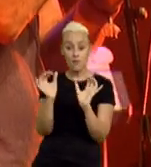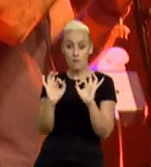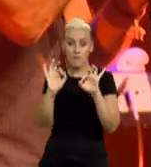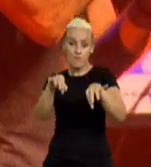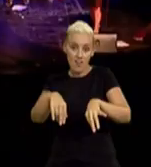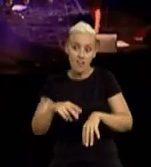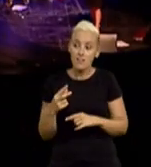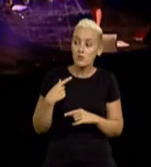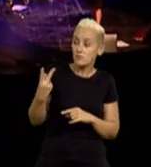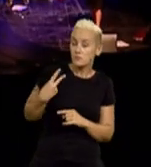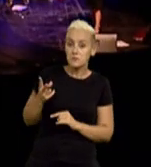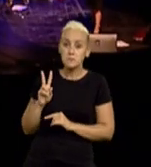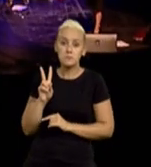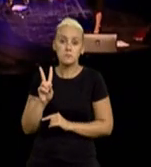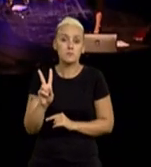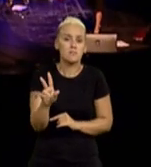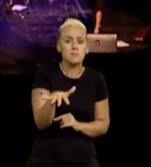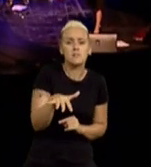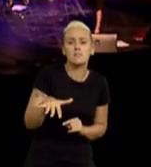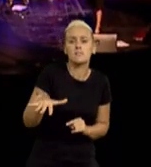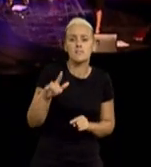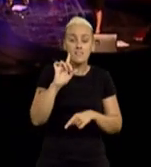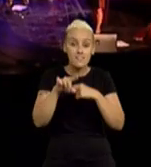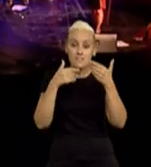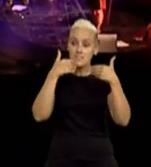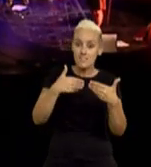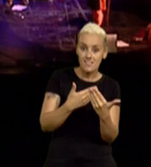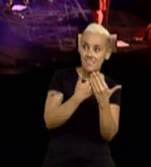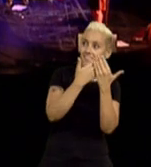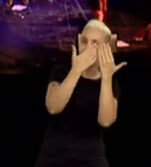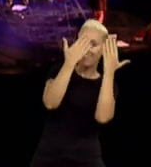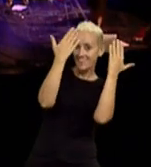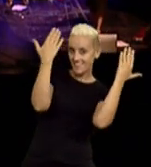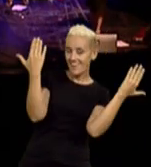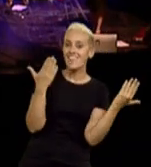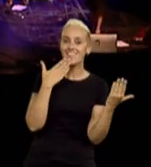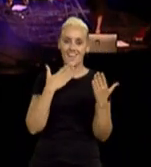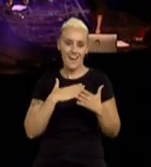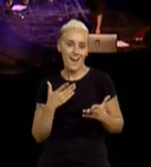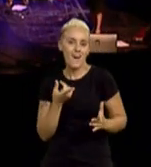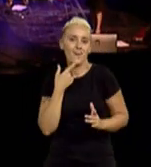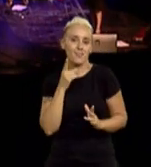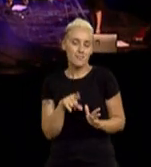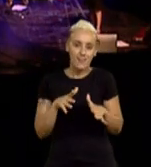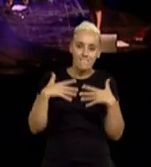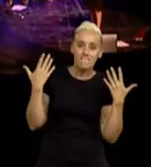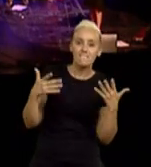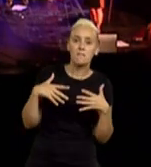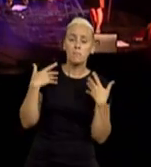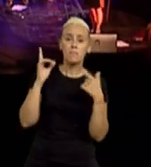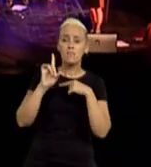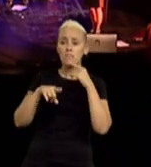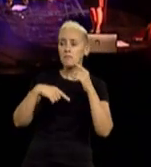underworld. All for the days will call the day through the